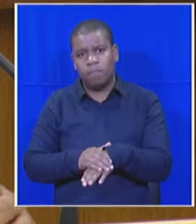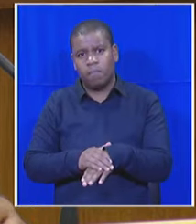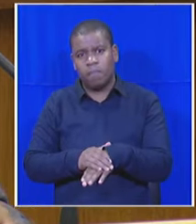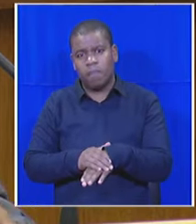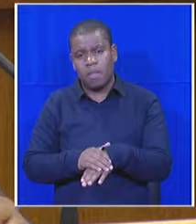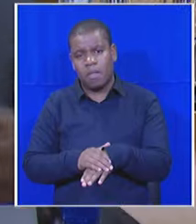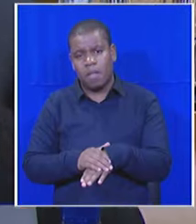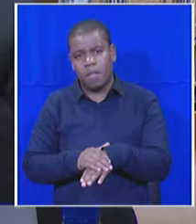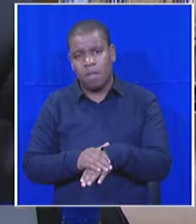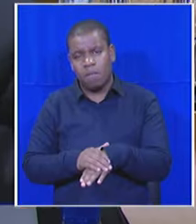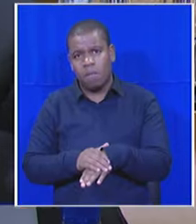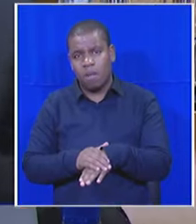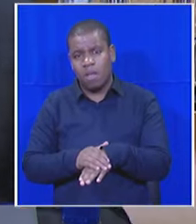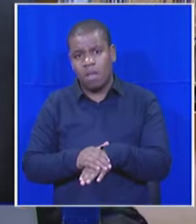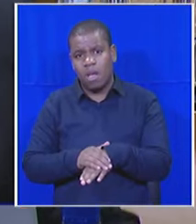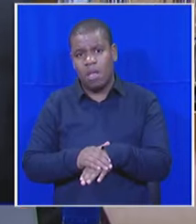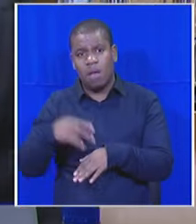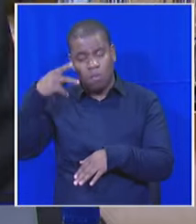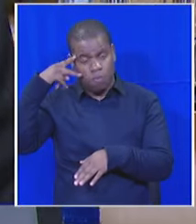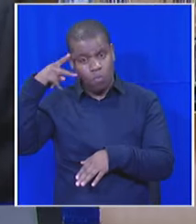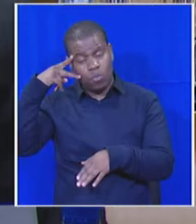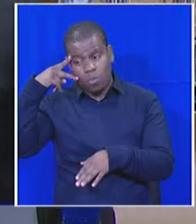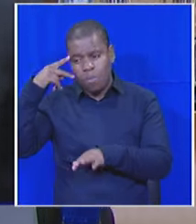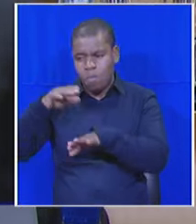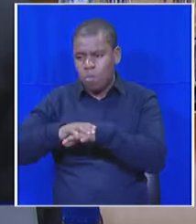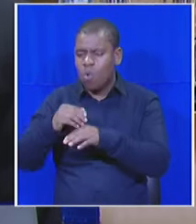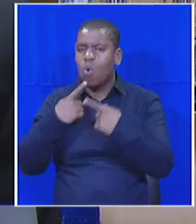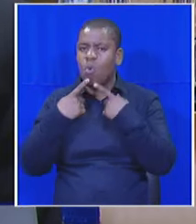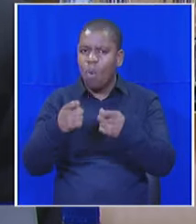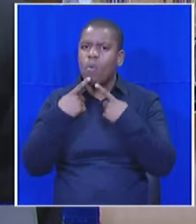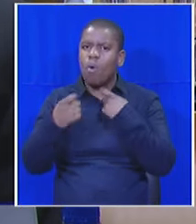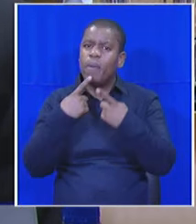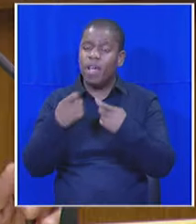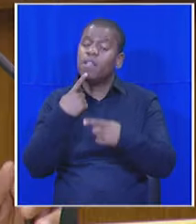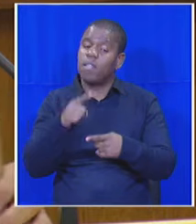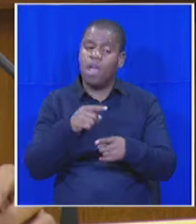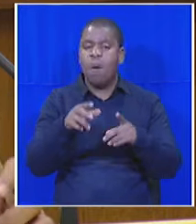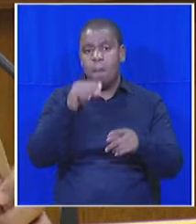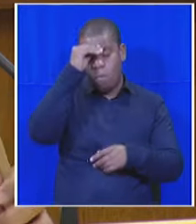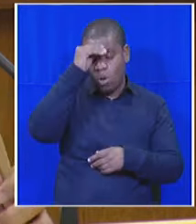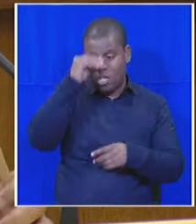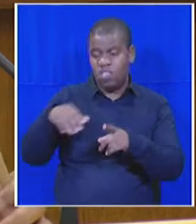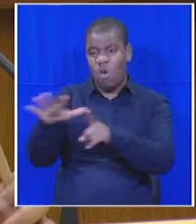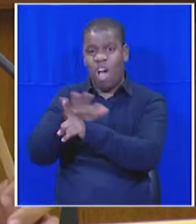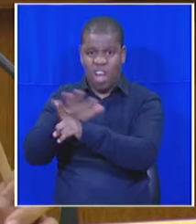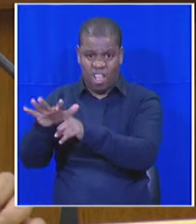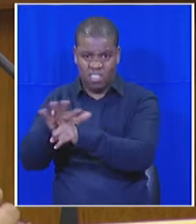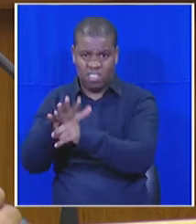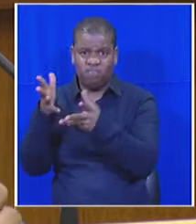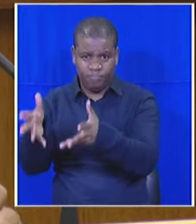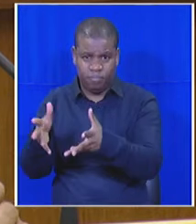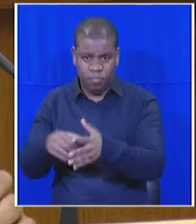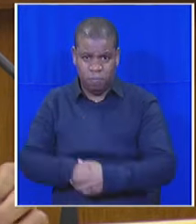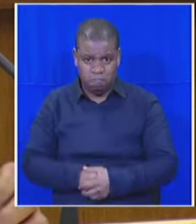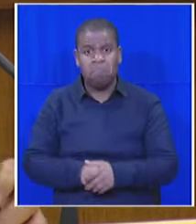harassment by police officers. And I have this afternoon sent you an email to try and intervene in the matter because it's putting a lot of